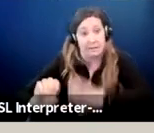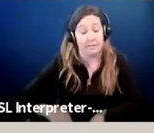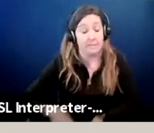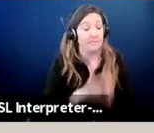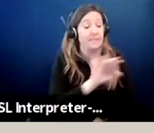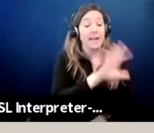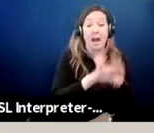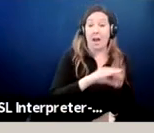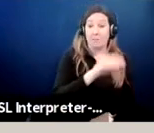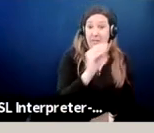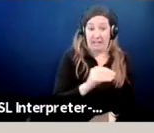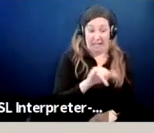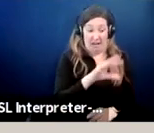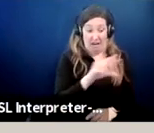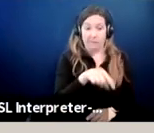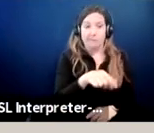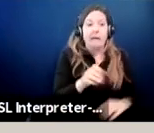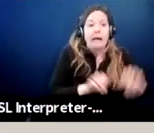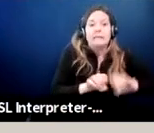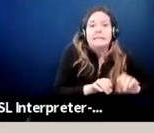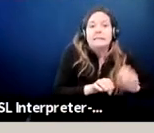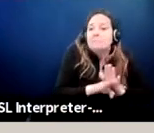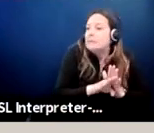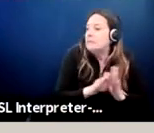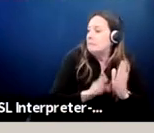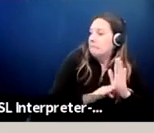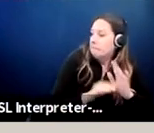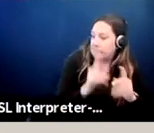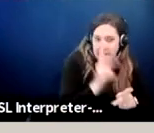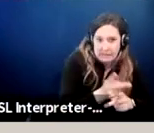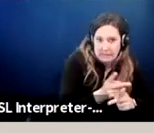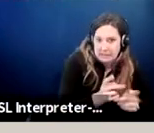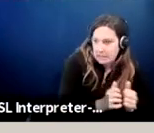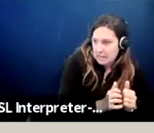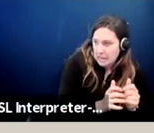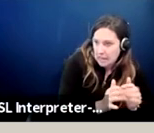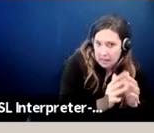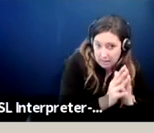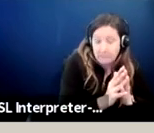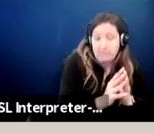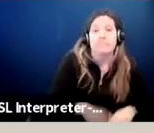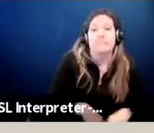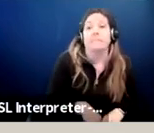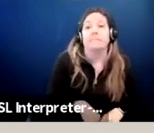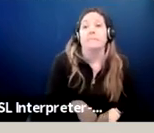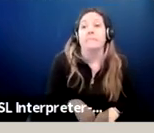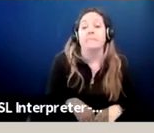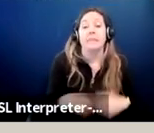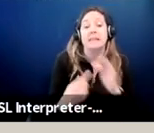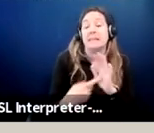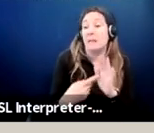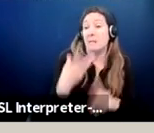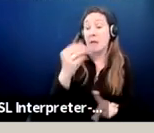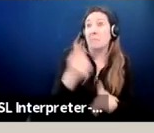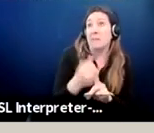applying to this program and doing some sort of experiment development. And this is where some companies sometimes think, oh, well,